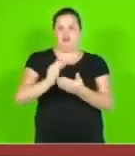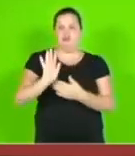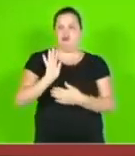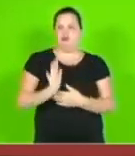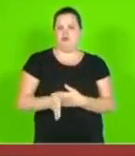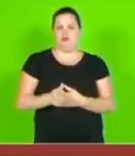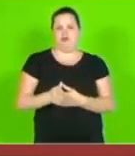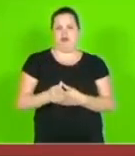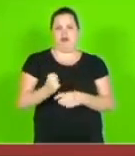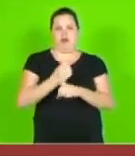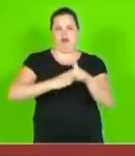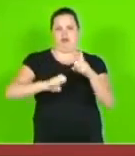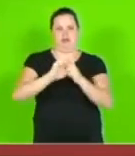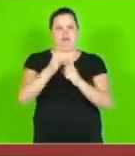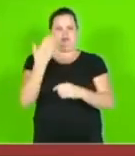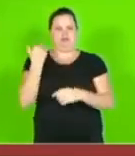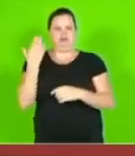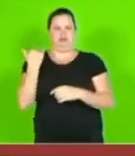continuation to our Sunday school.